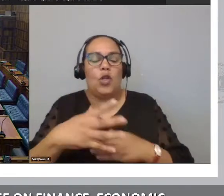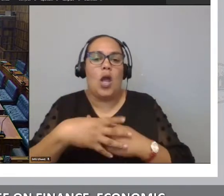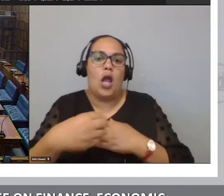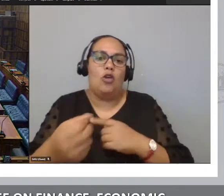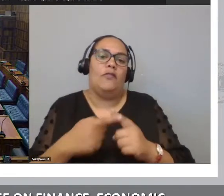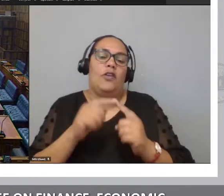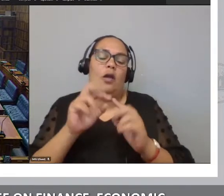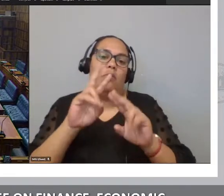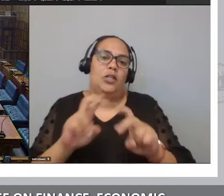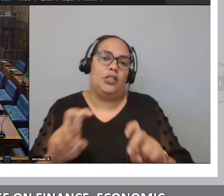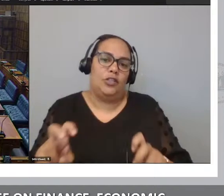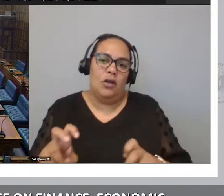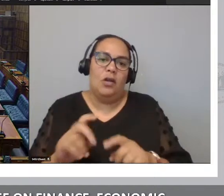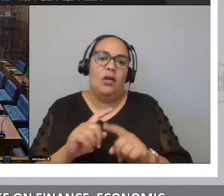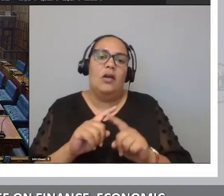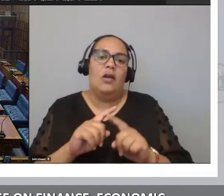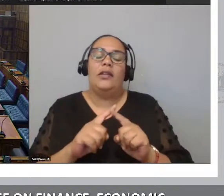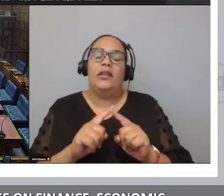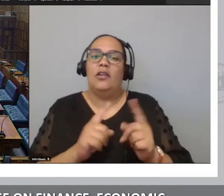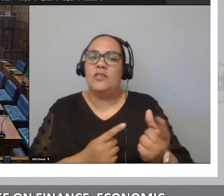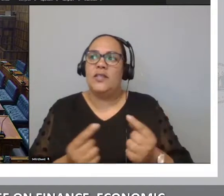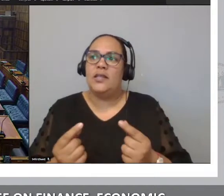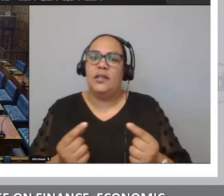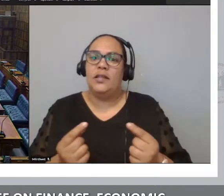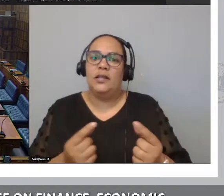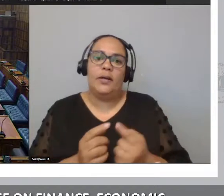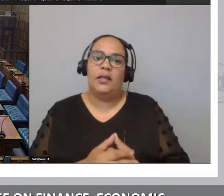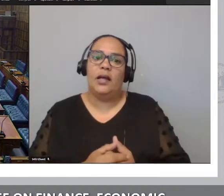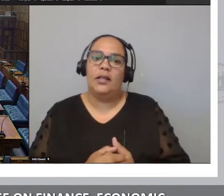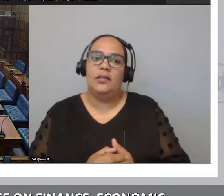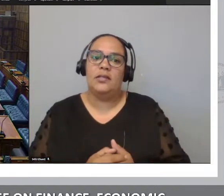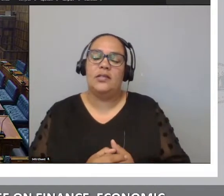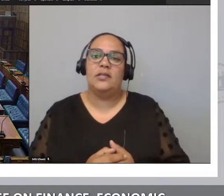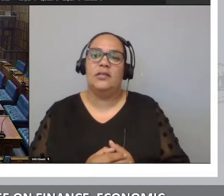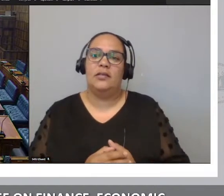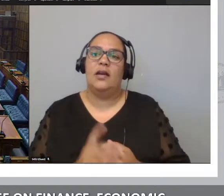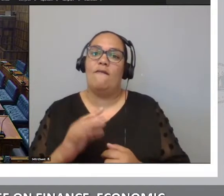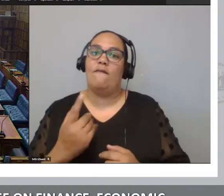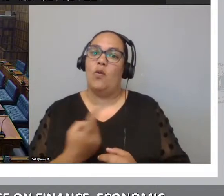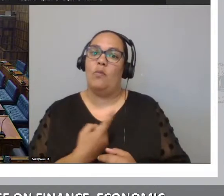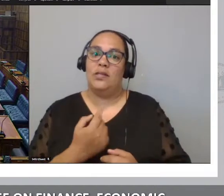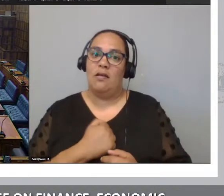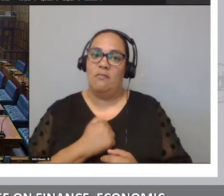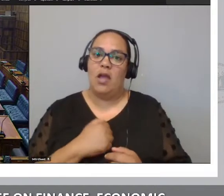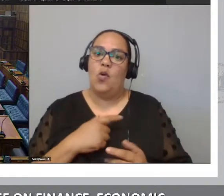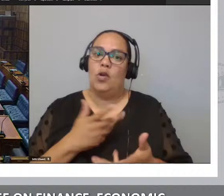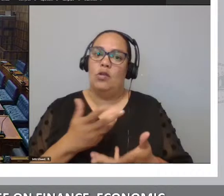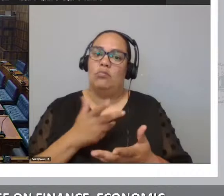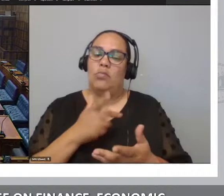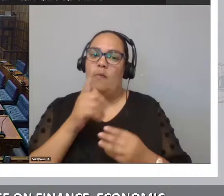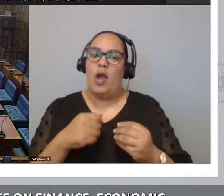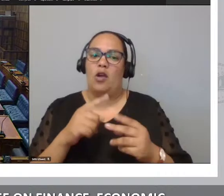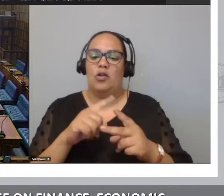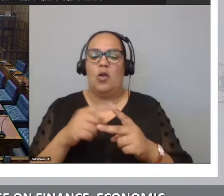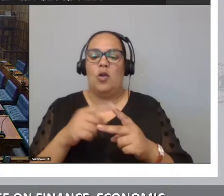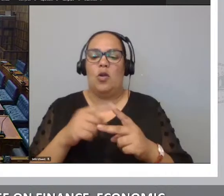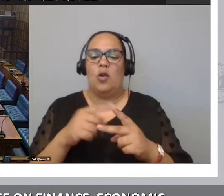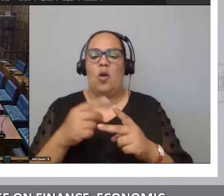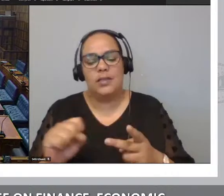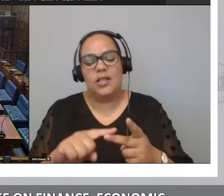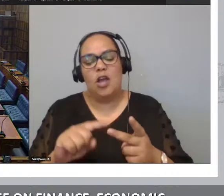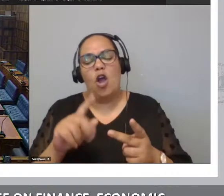of that research and then for myself I think you know we've spoken about haulers we've spoken about